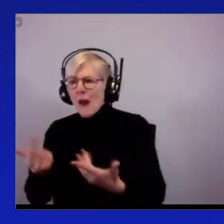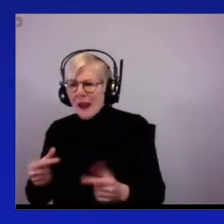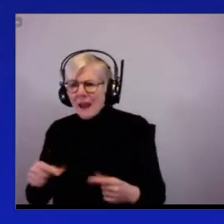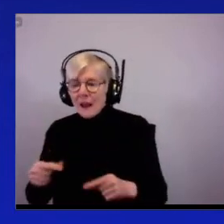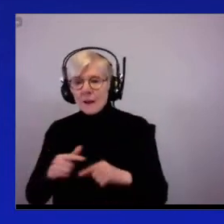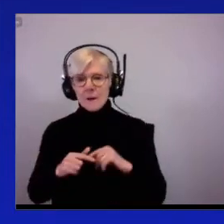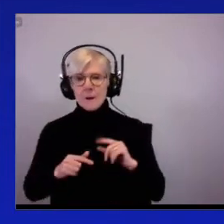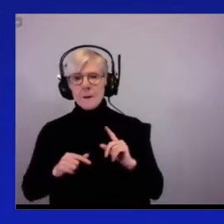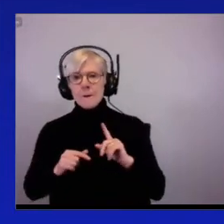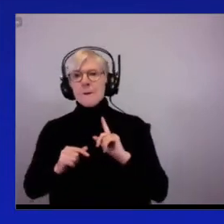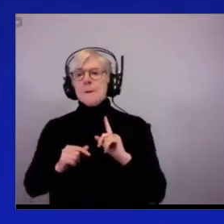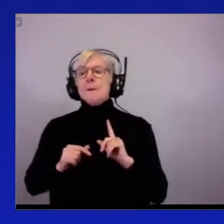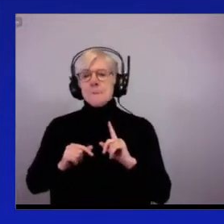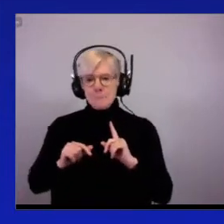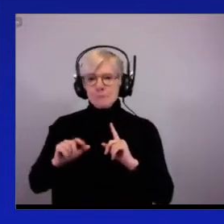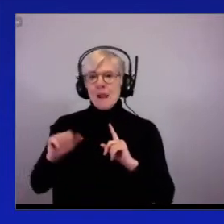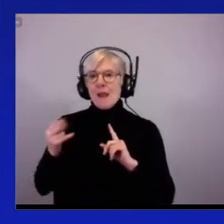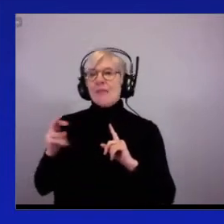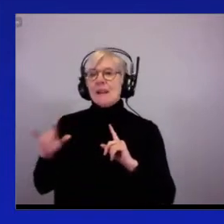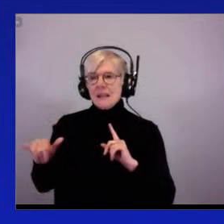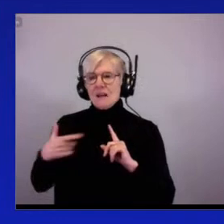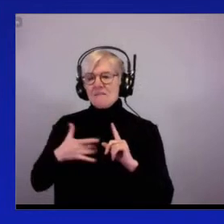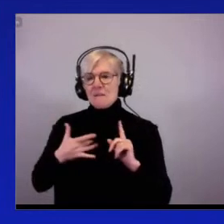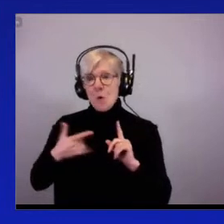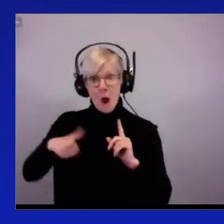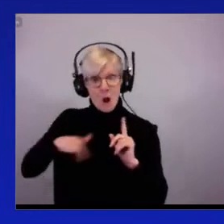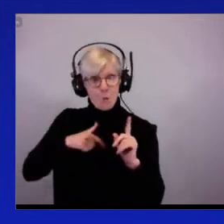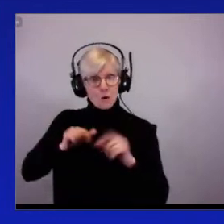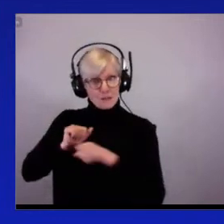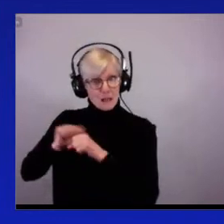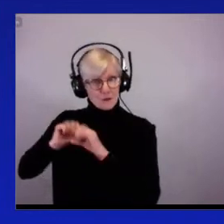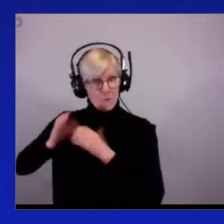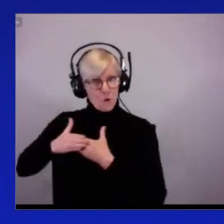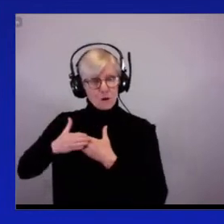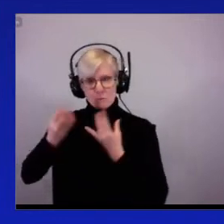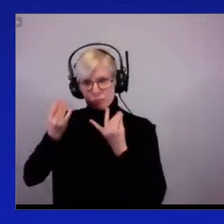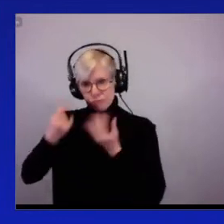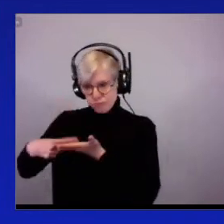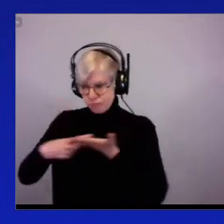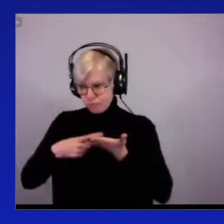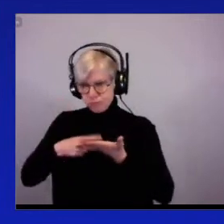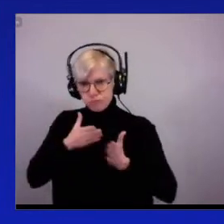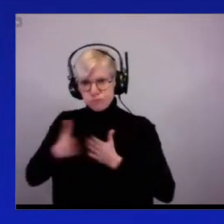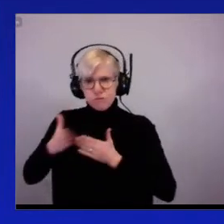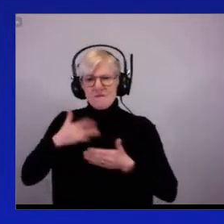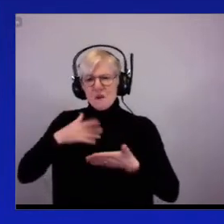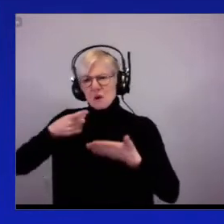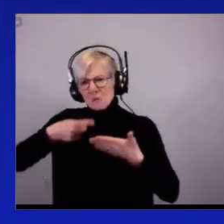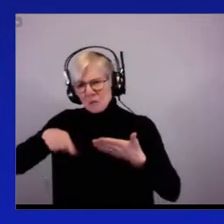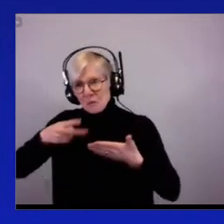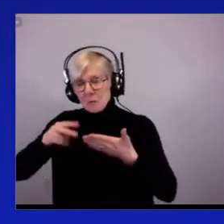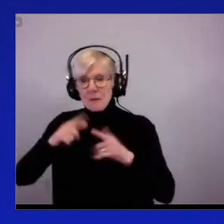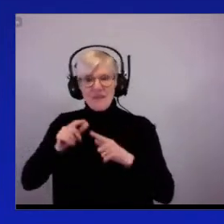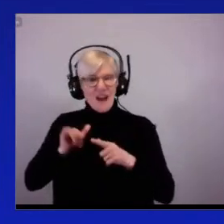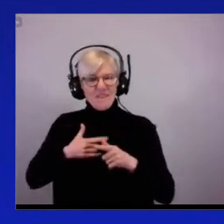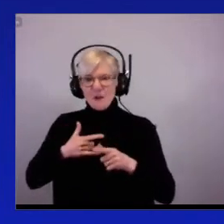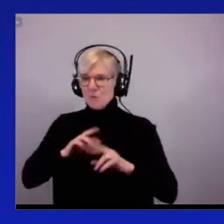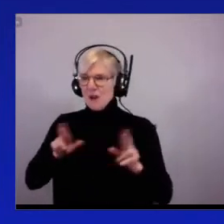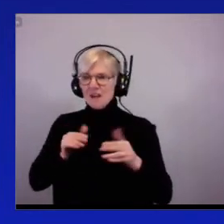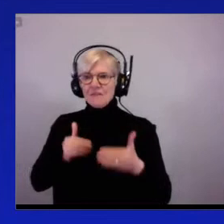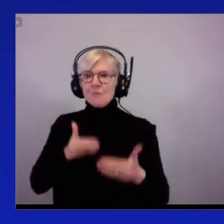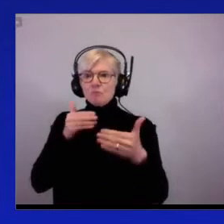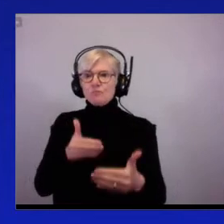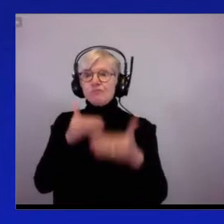right now. I suspect in the next week or so we'll have that ready. As you can understand, that'll probably be only for phase 3, so it's